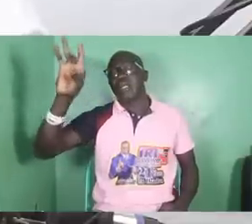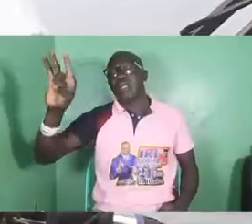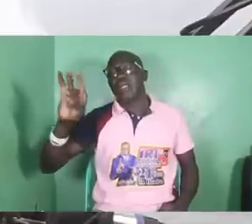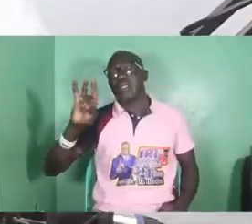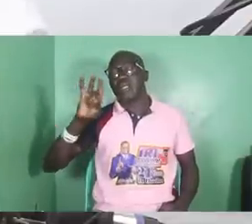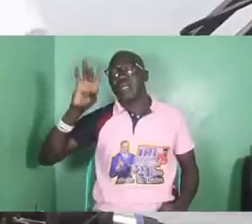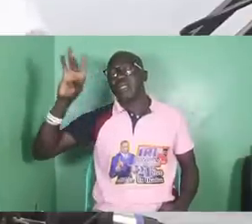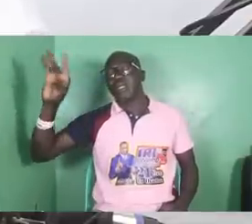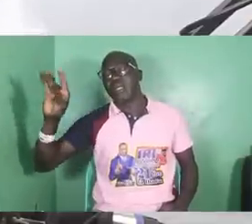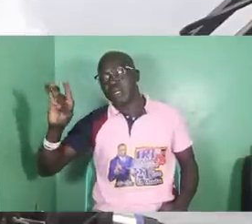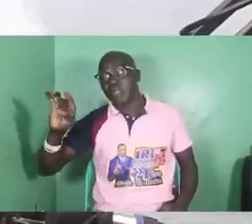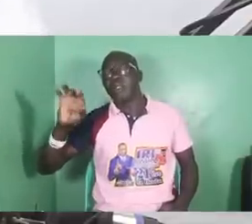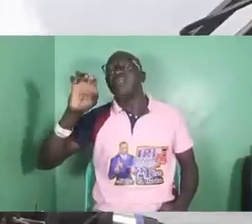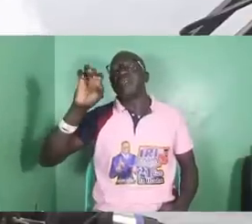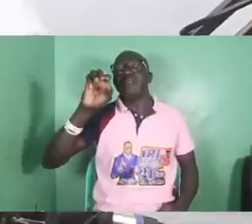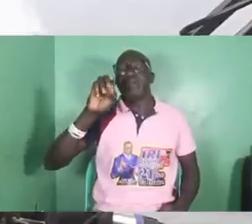080-820-8888